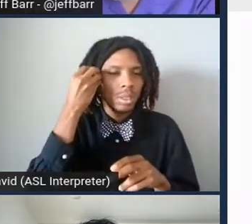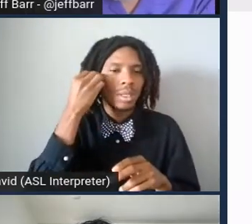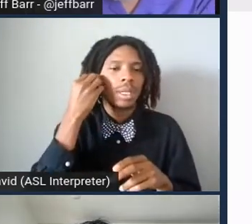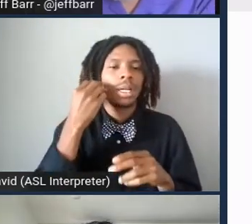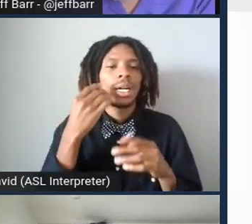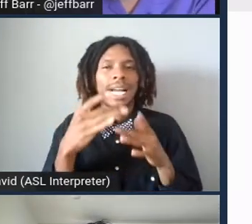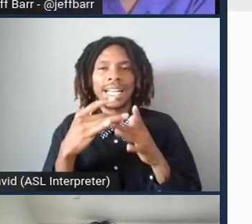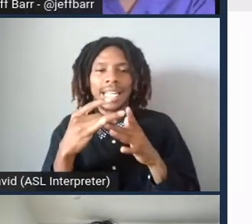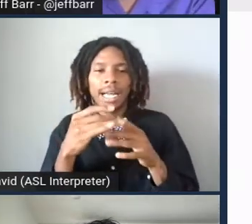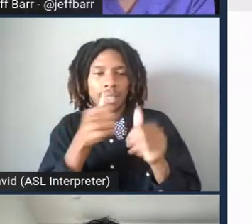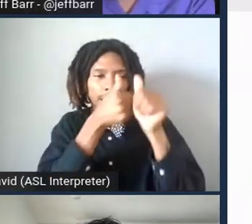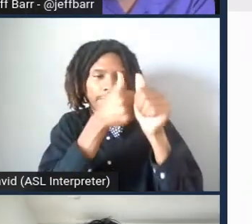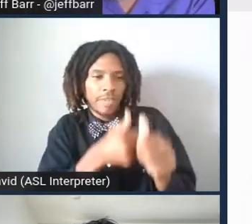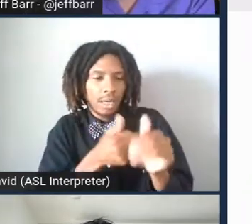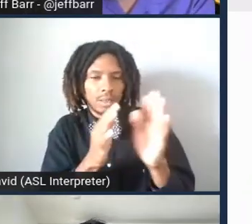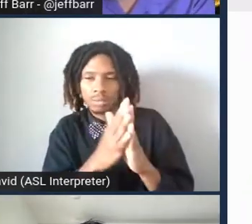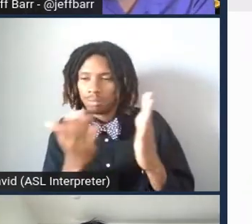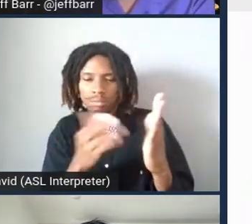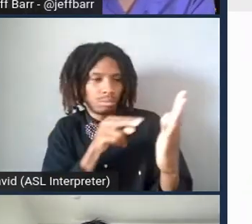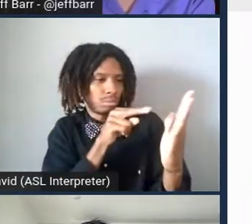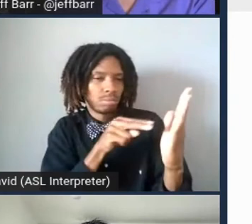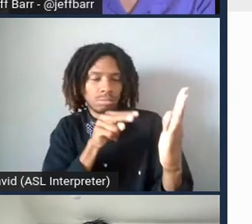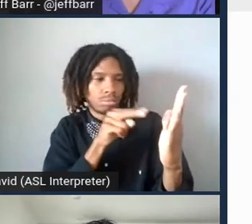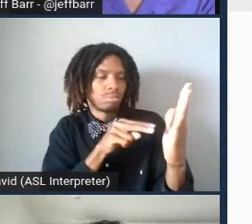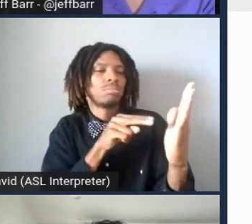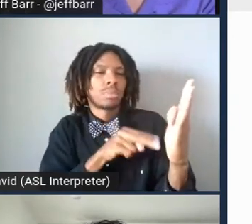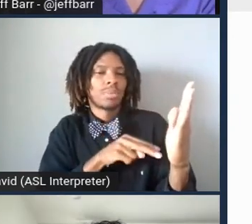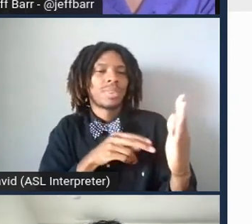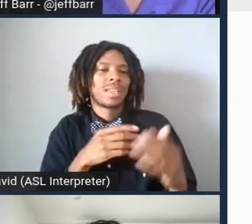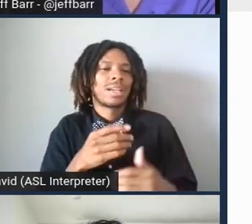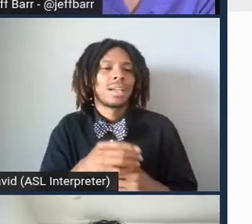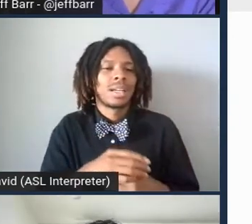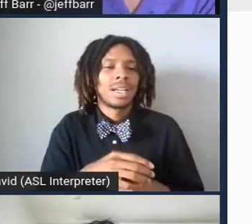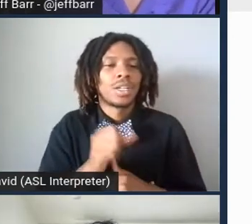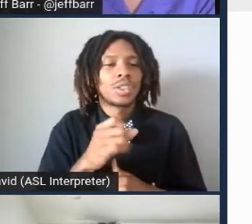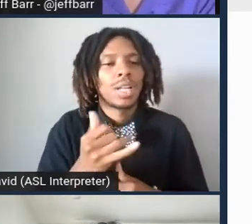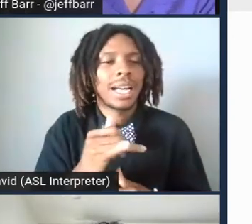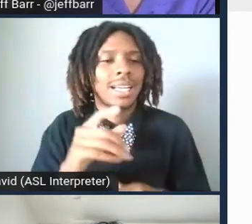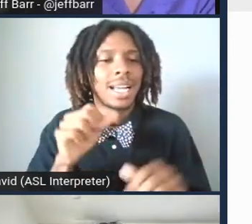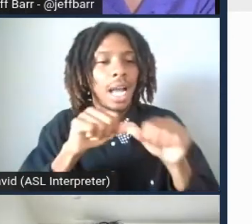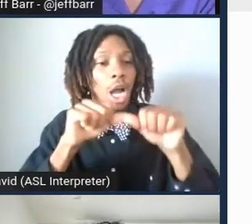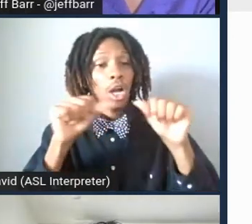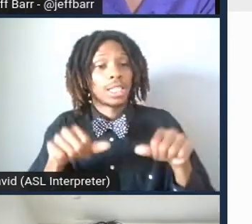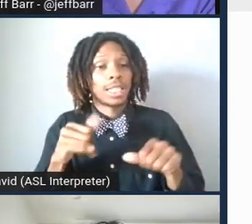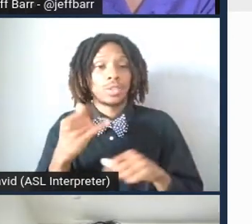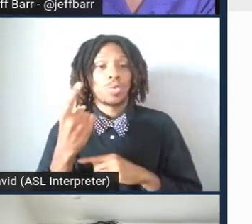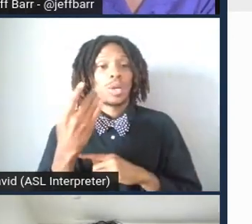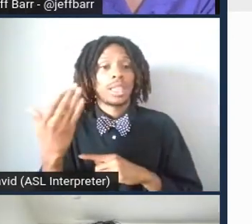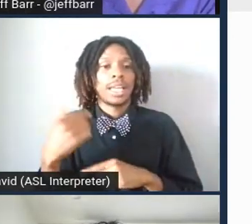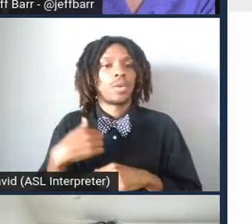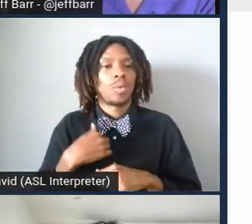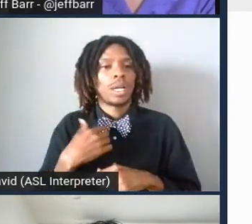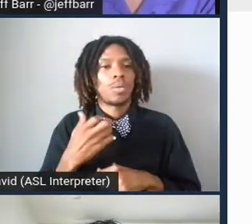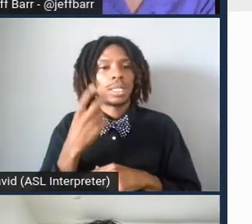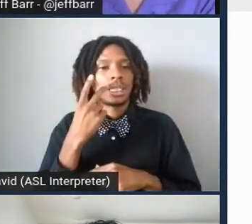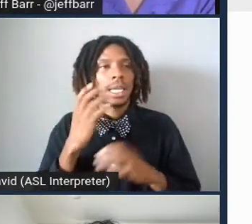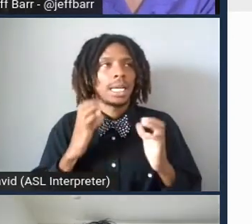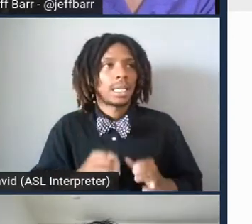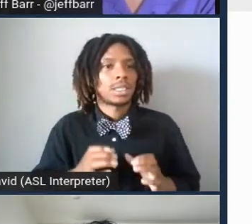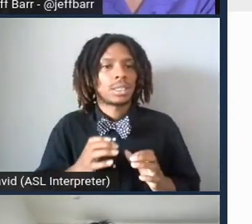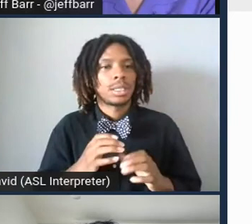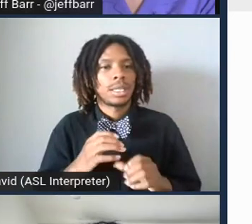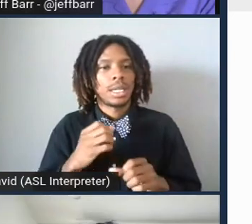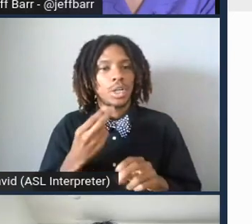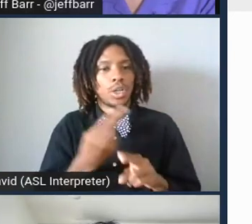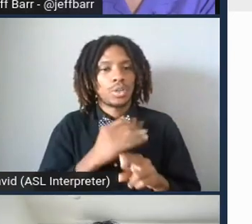guidelines that customers can follow. Things like cellular architecture is definitely one thing that we would love to see customers make use